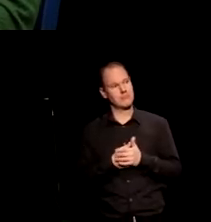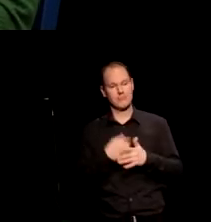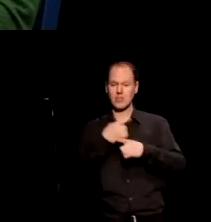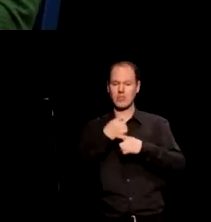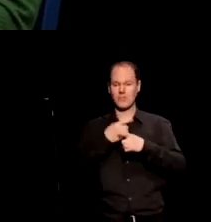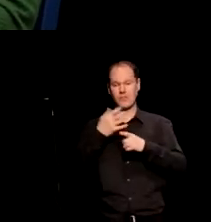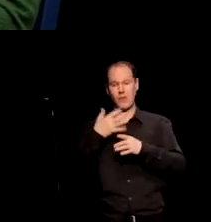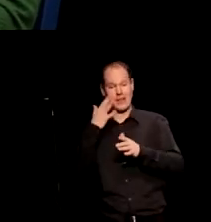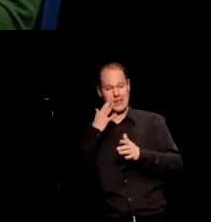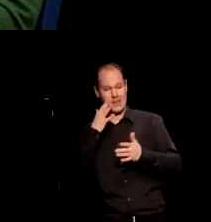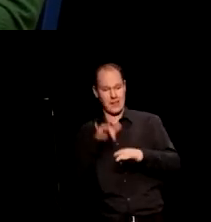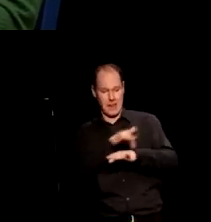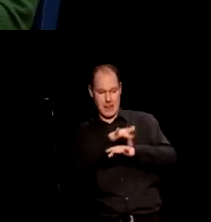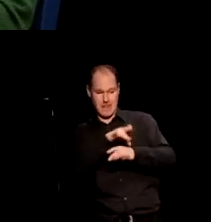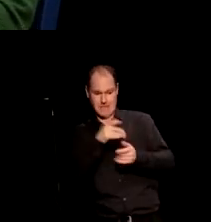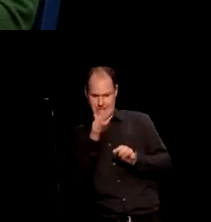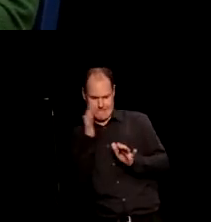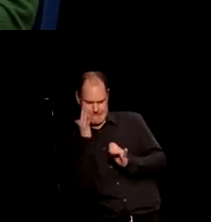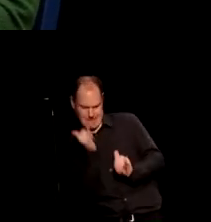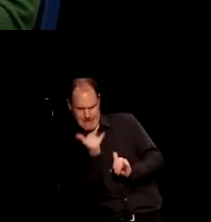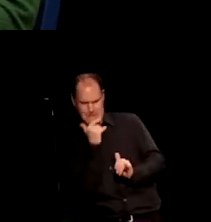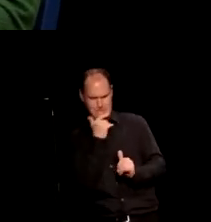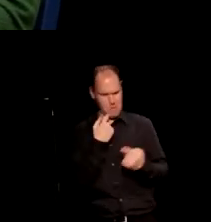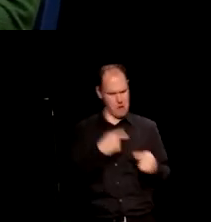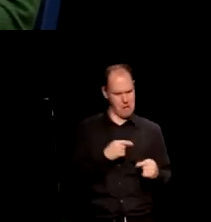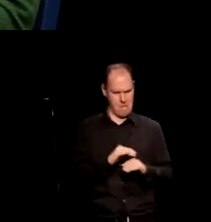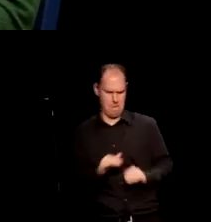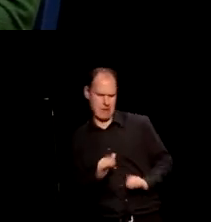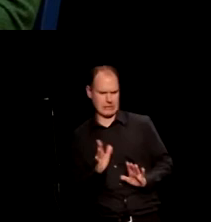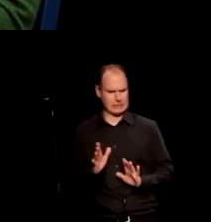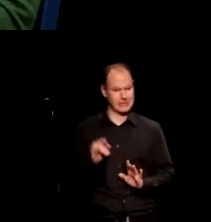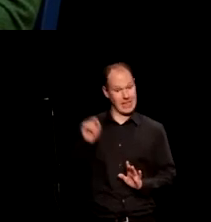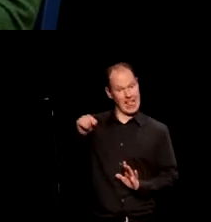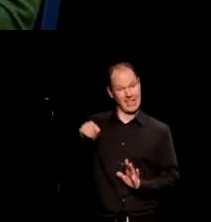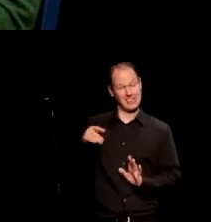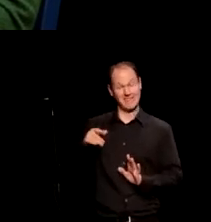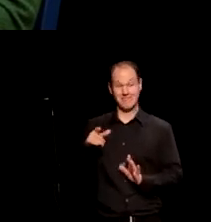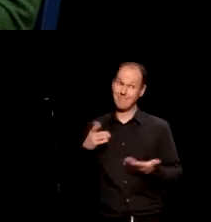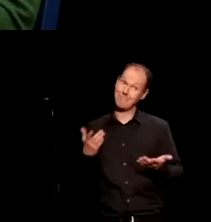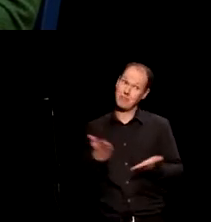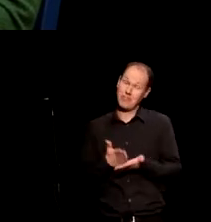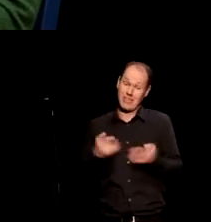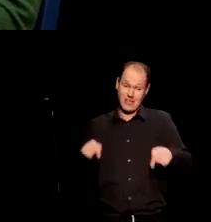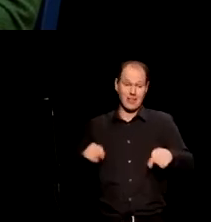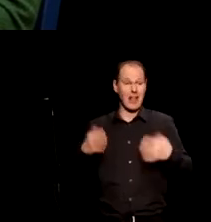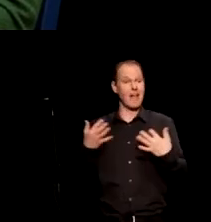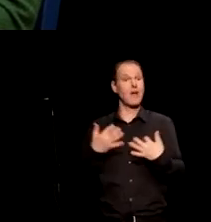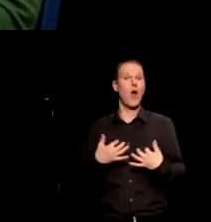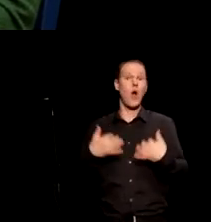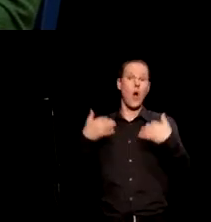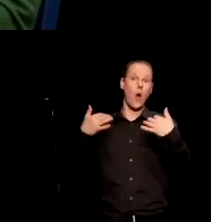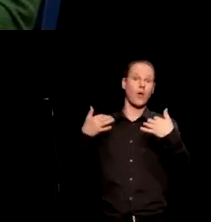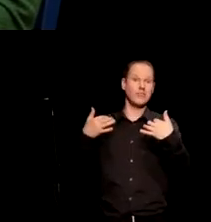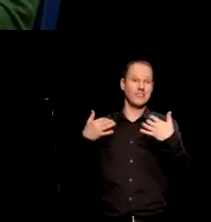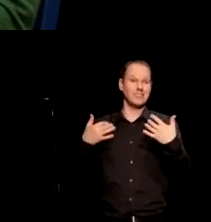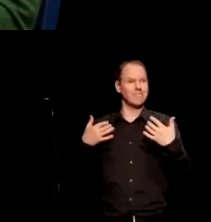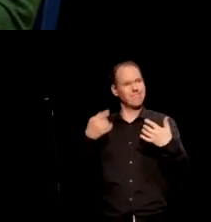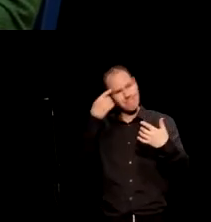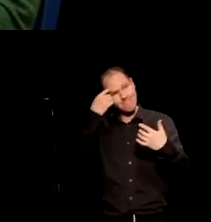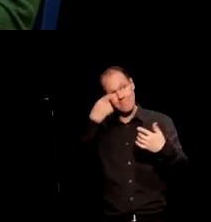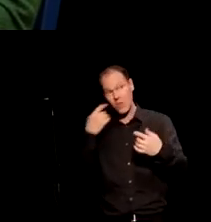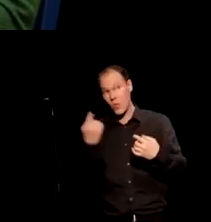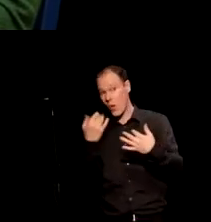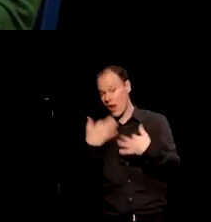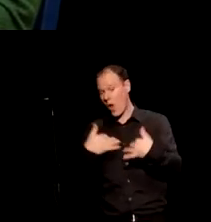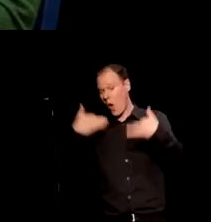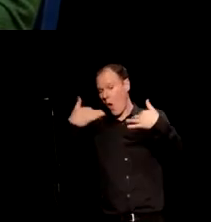censorship and commissioning and audiences. Because one of the things we haven't got here is the audience that they're playing to.